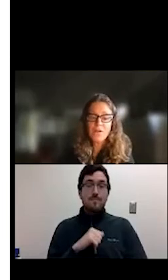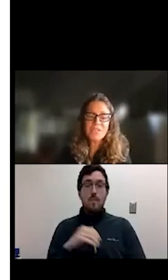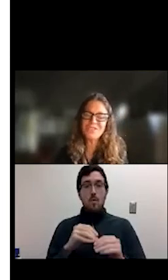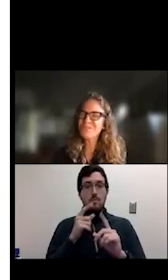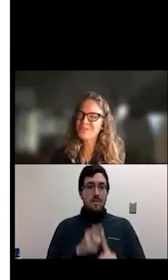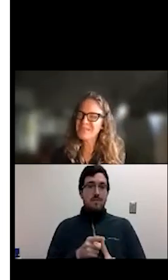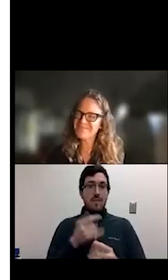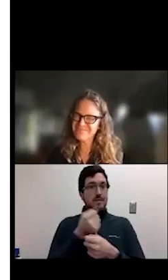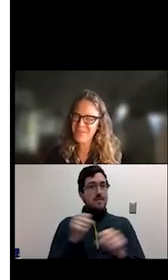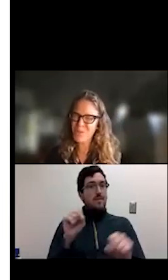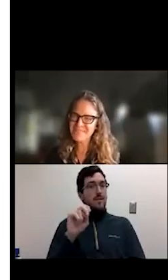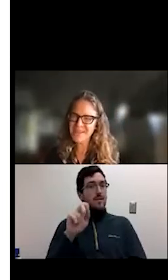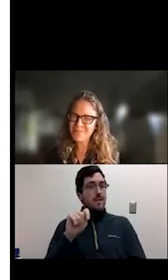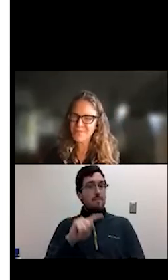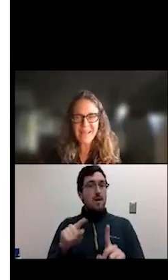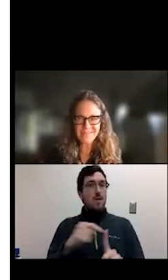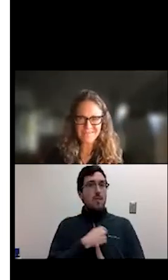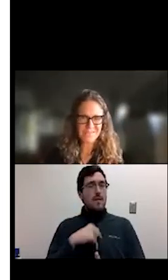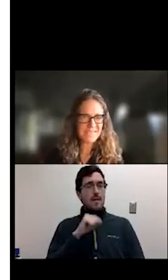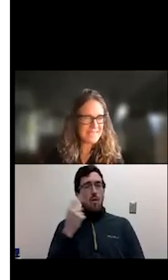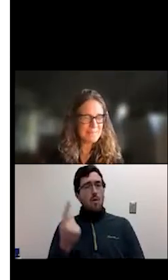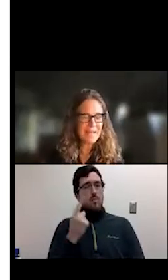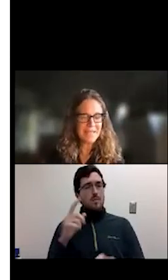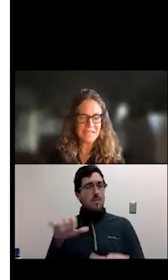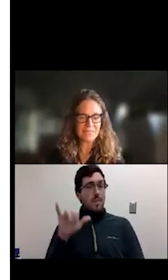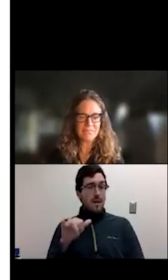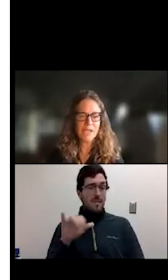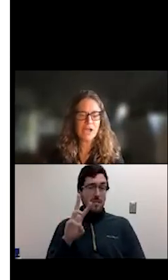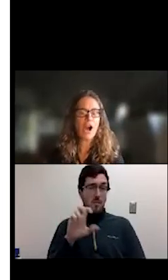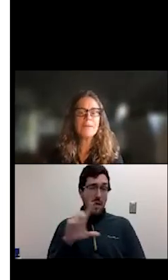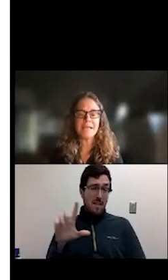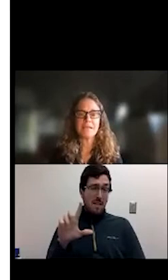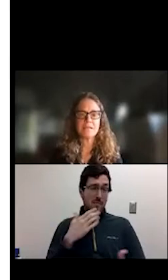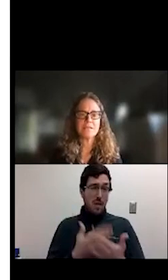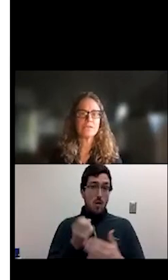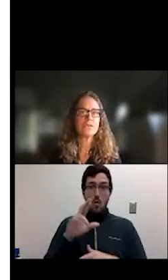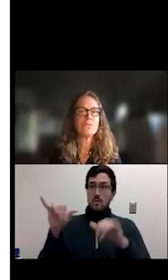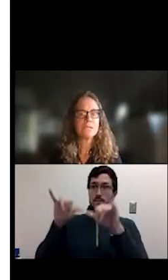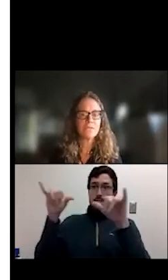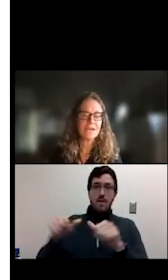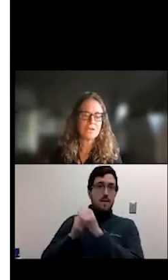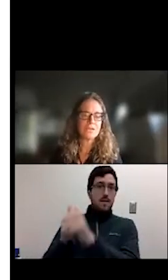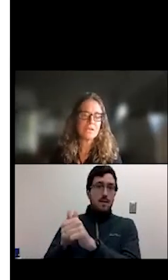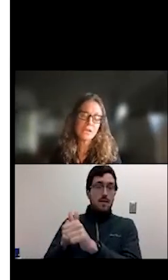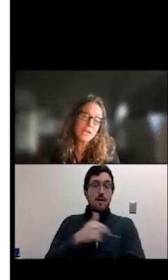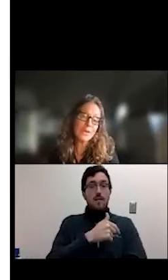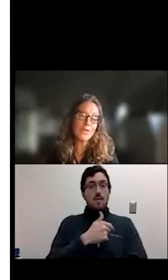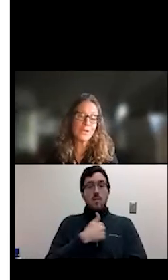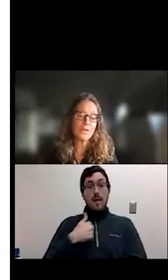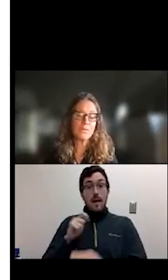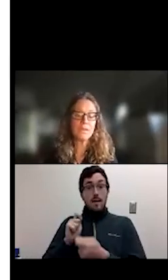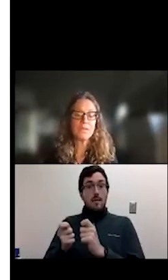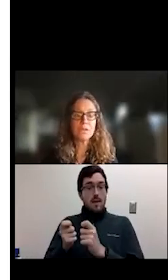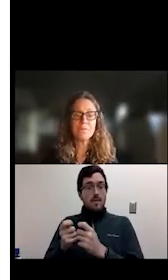net, although we just don't do it always that well or systematically. We accommodate social risk factors that